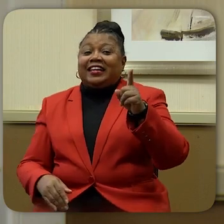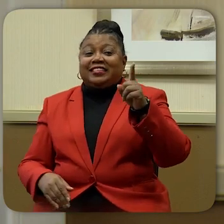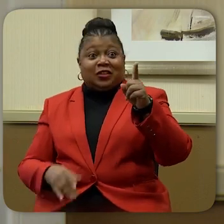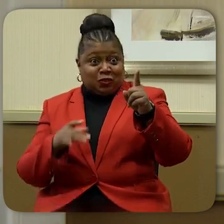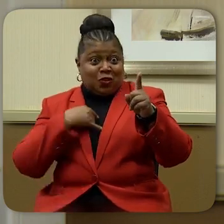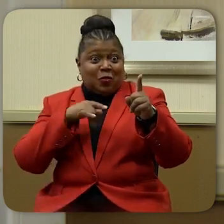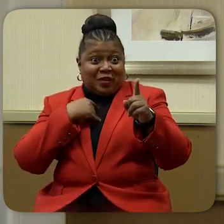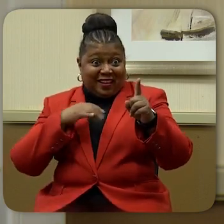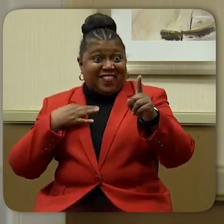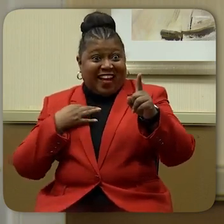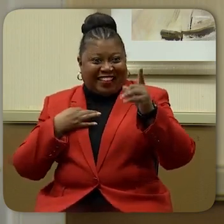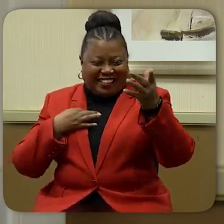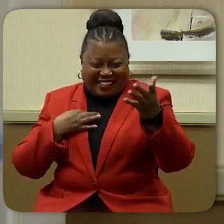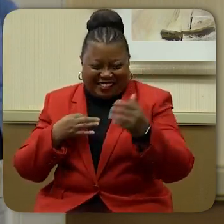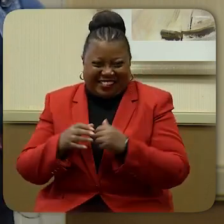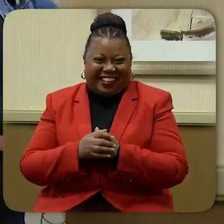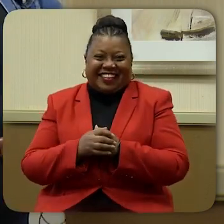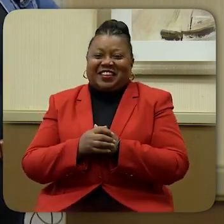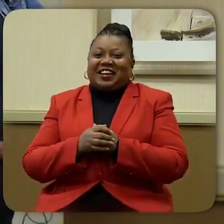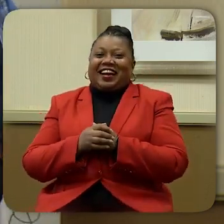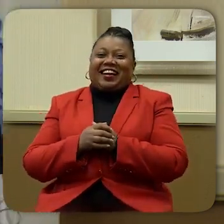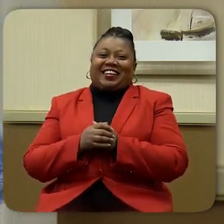All right, you're being voluntold.